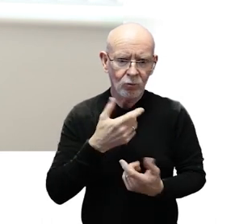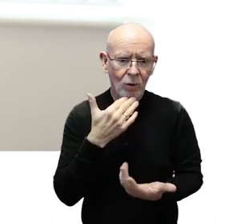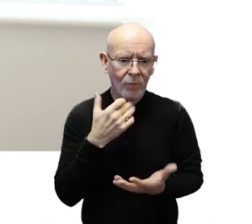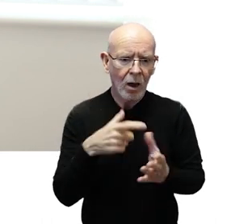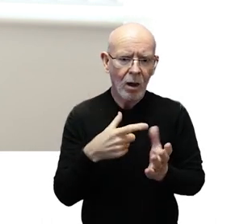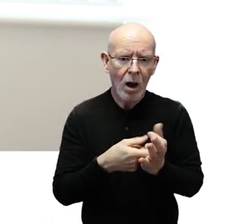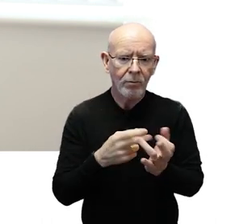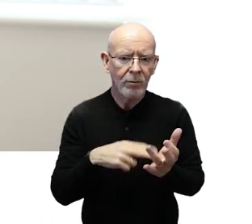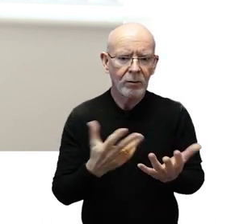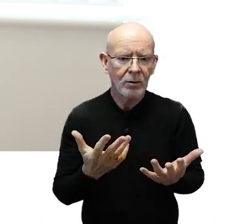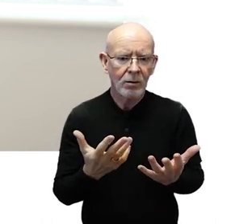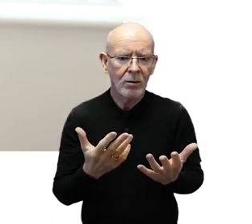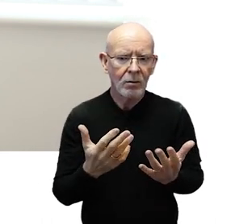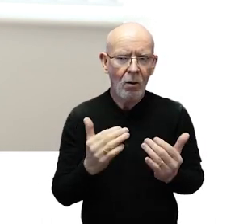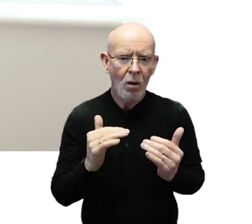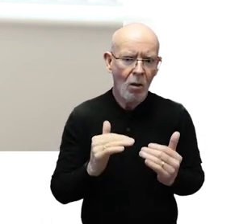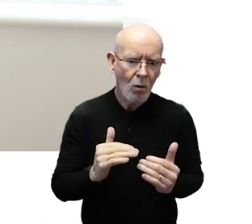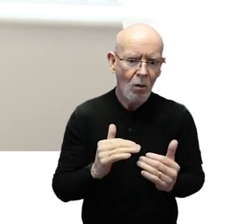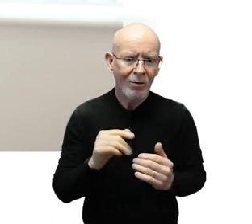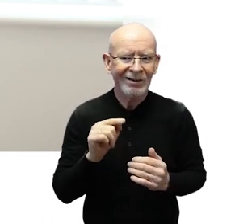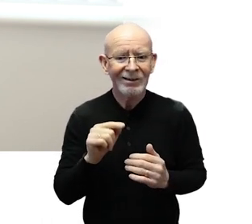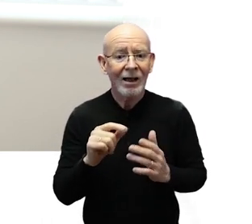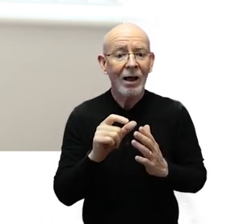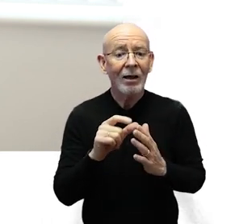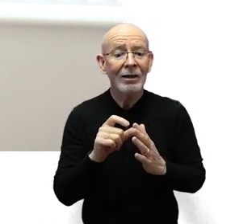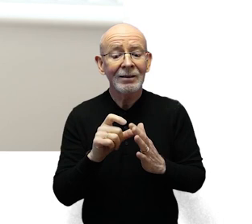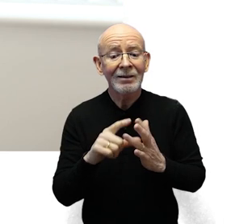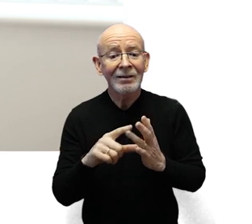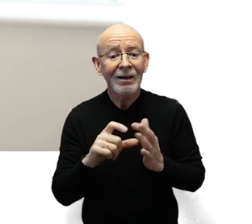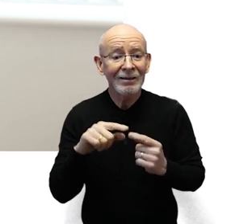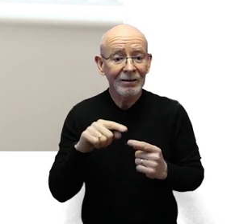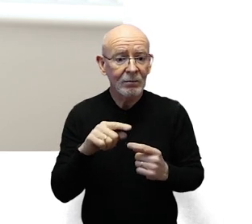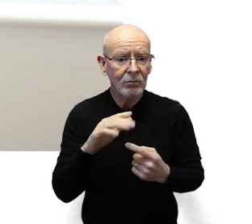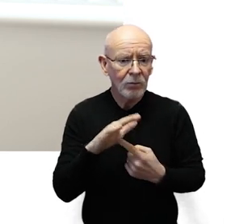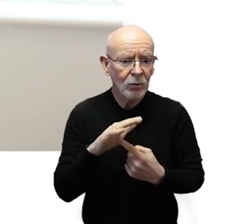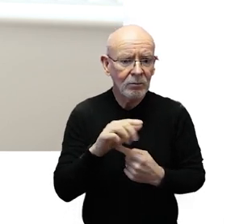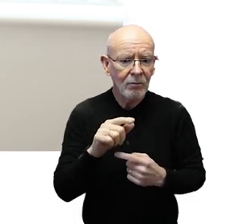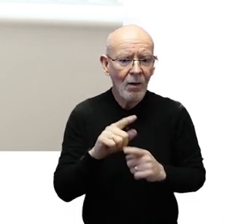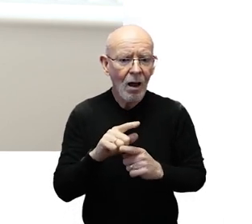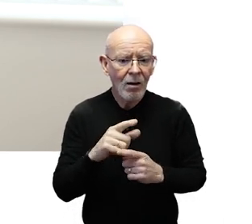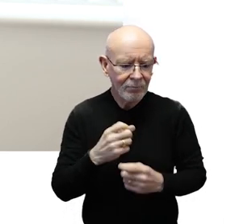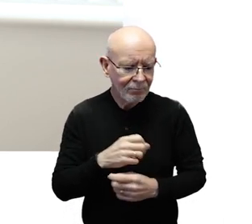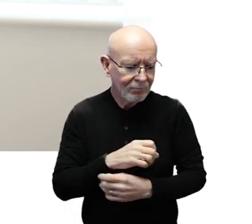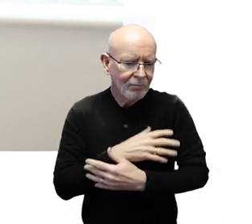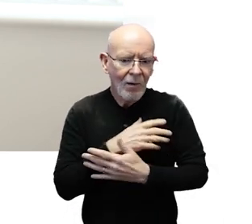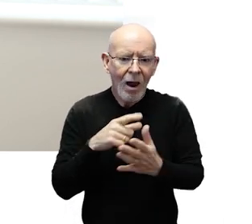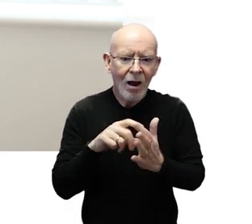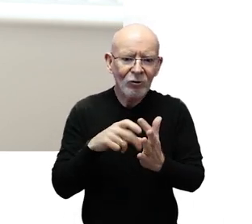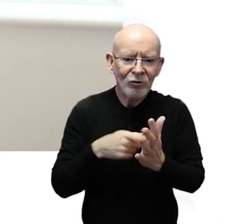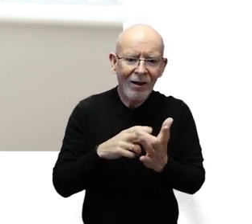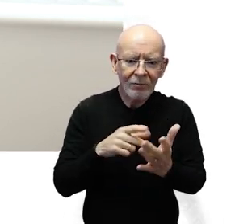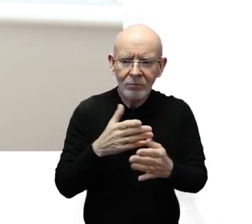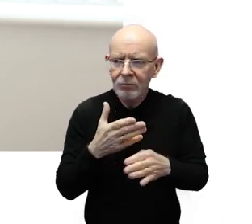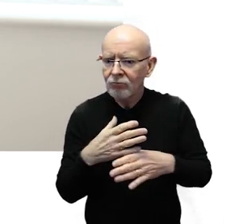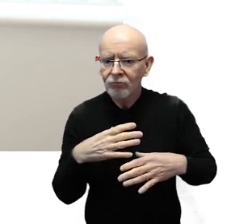body's natural response to low levels of carbon dioxide is to produce hormones like adrenaline to prepare the body for action by